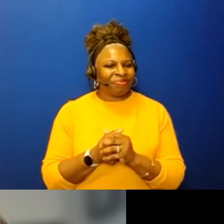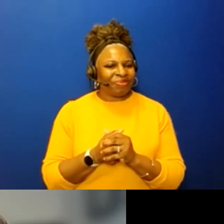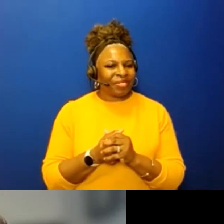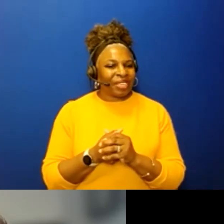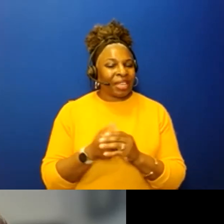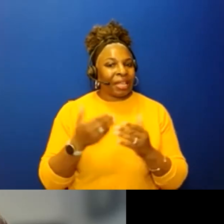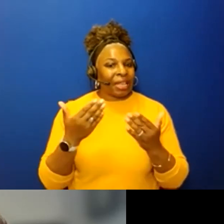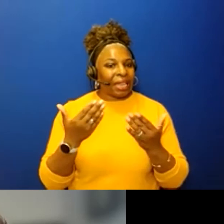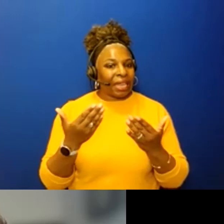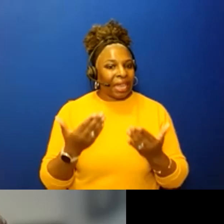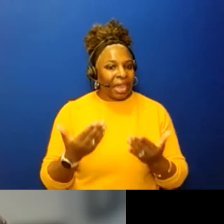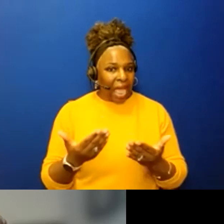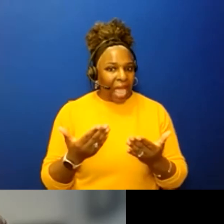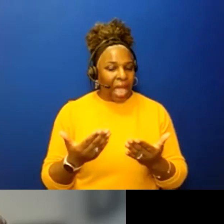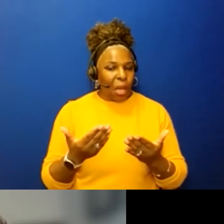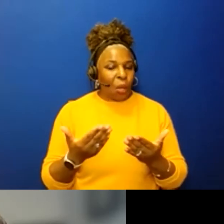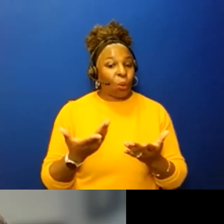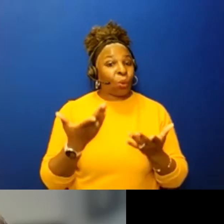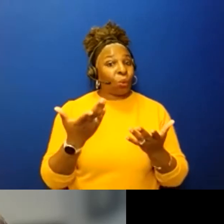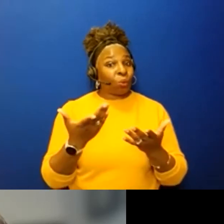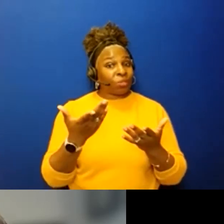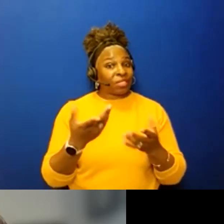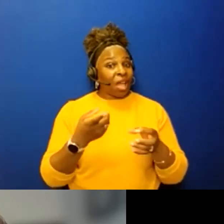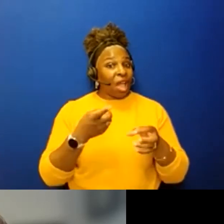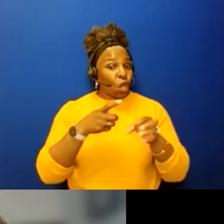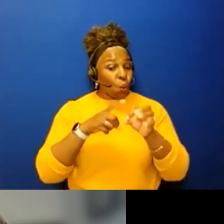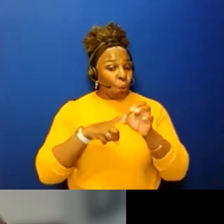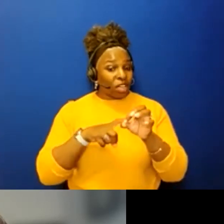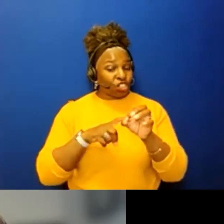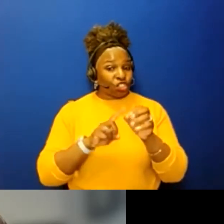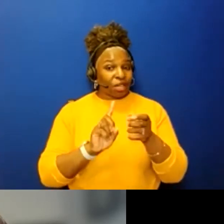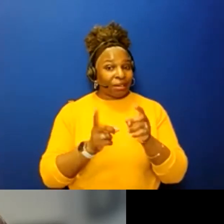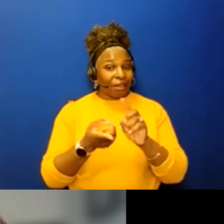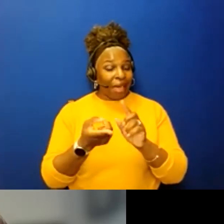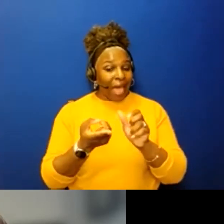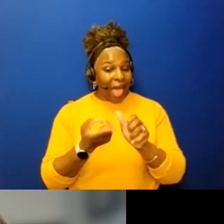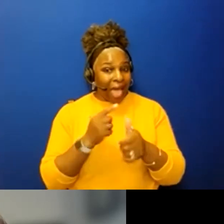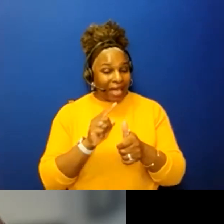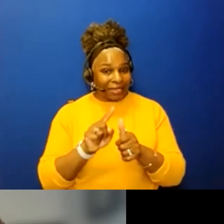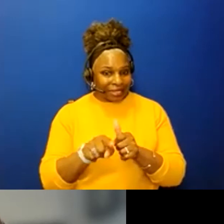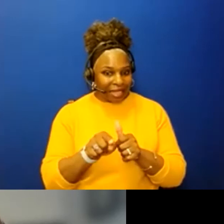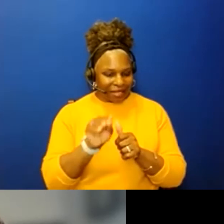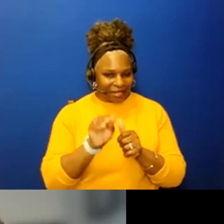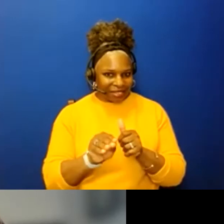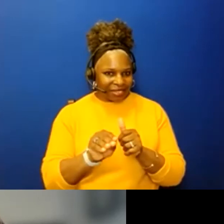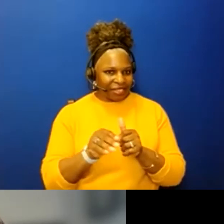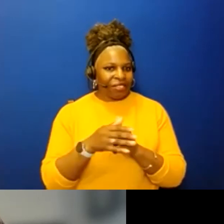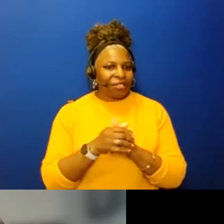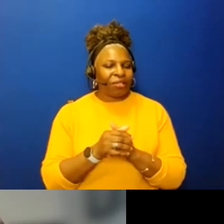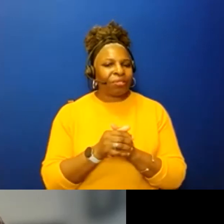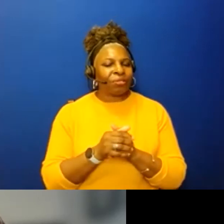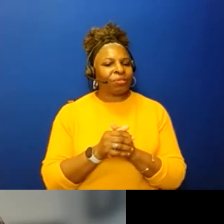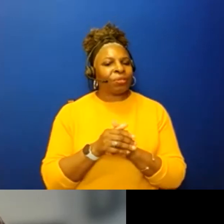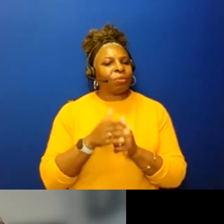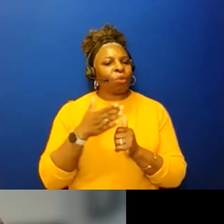in a position to move into the Q&A section, and there's a couple questions in the chat, and some we've kind of answered and talked about, but I'd really like to